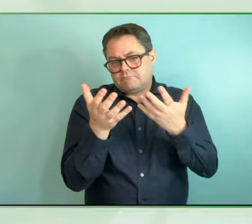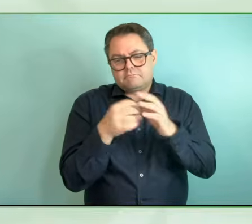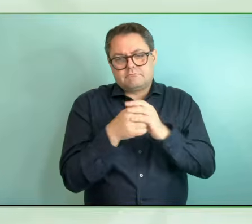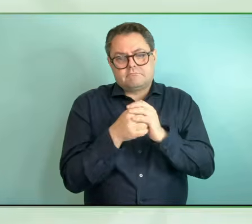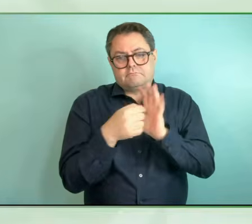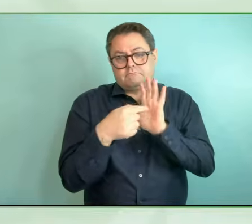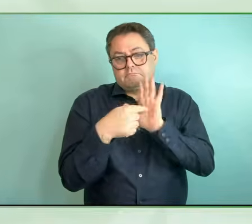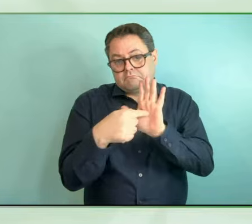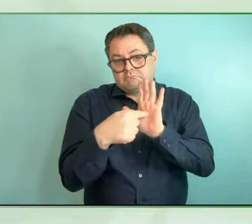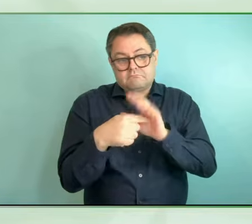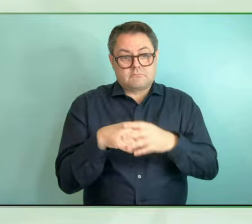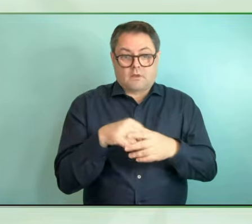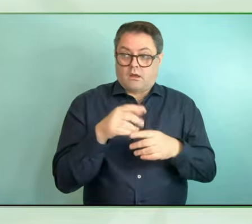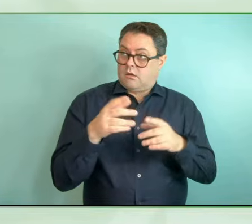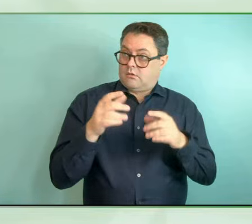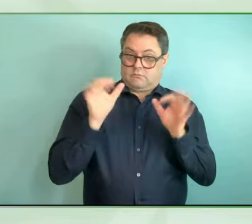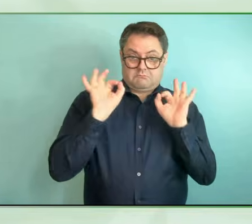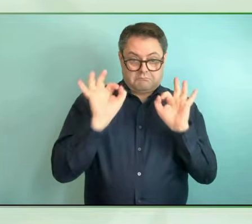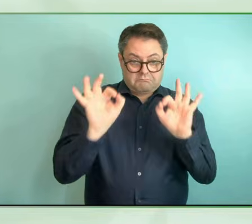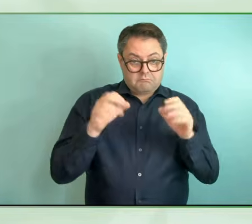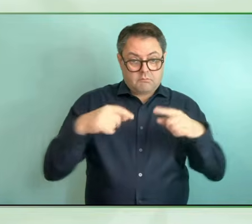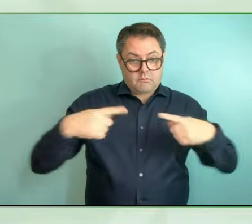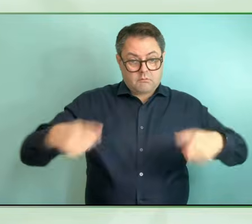wheelchair accessible, or does it have